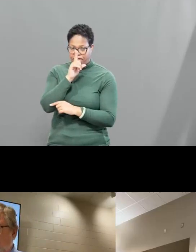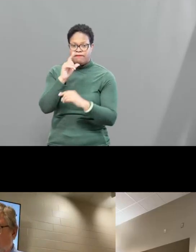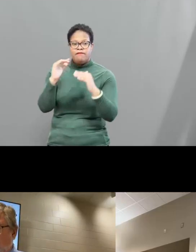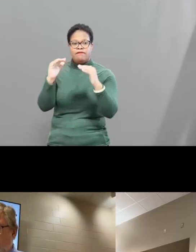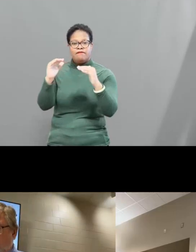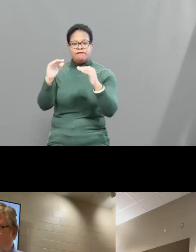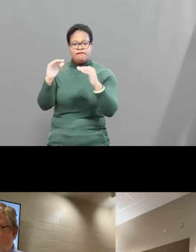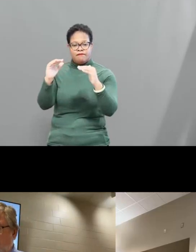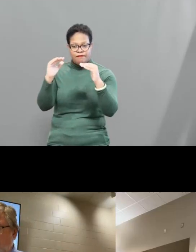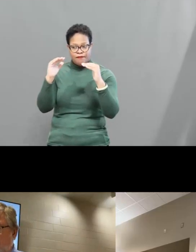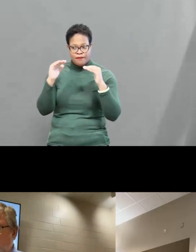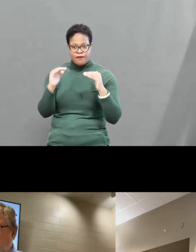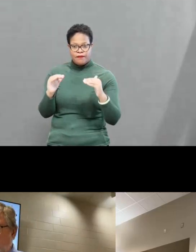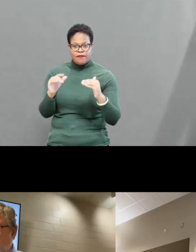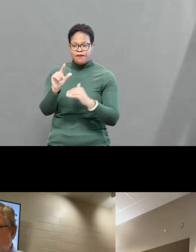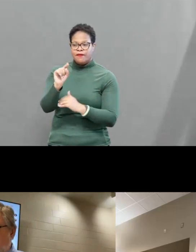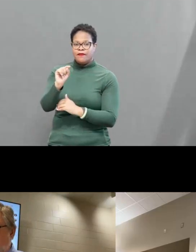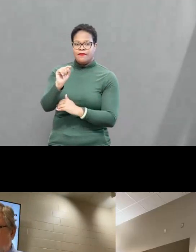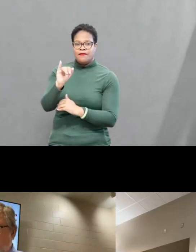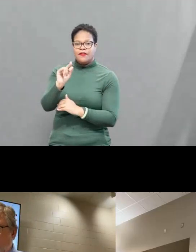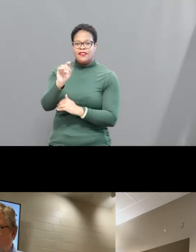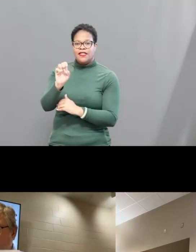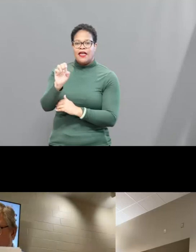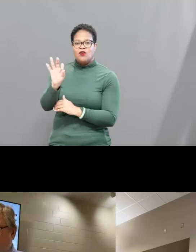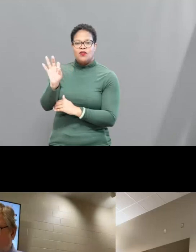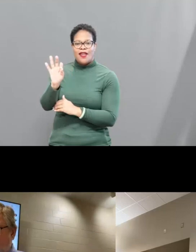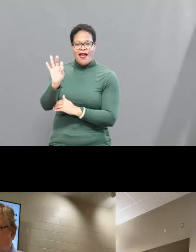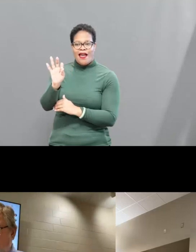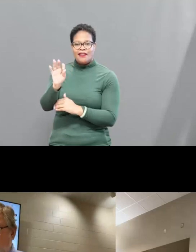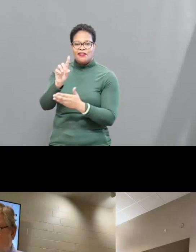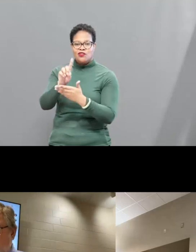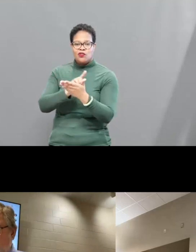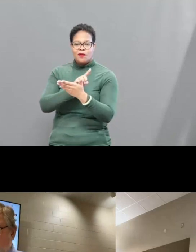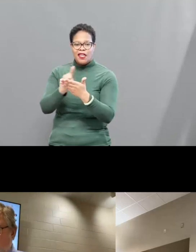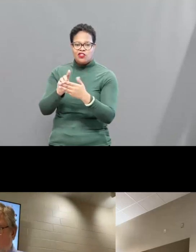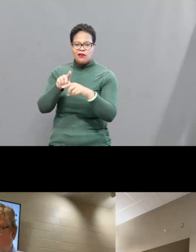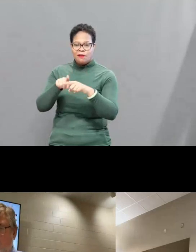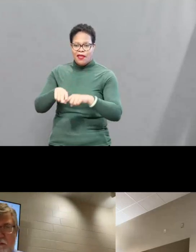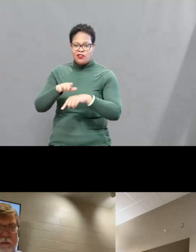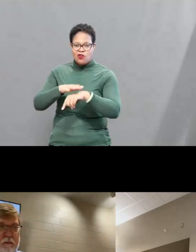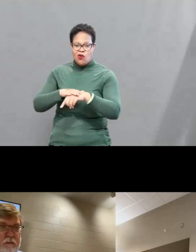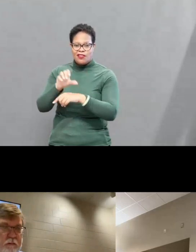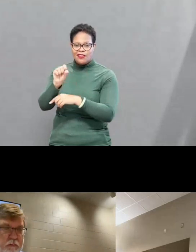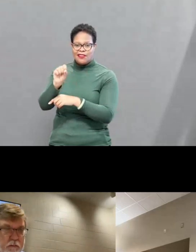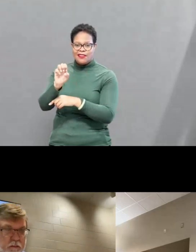Title IX, non-discrimination on the basis of sex.